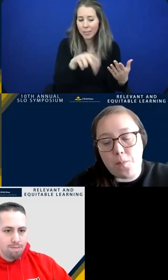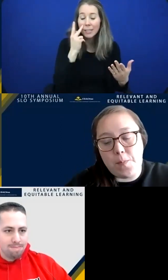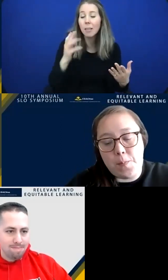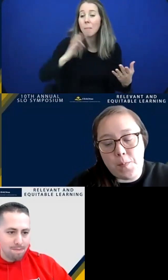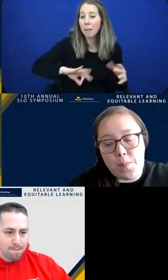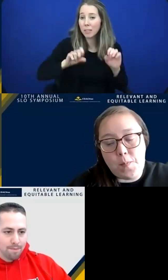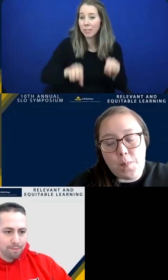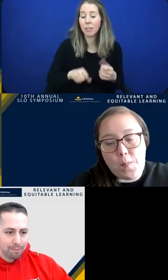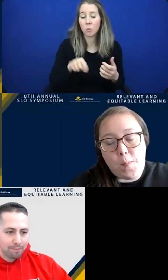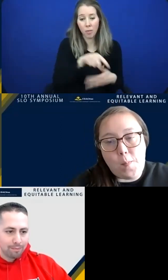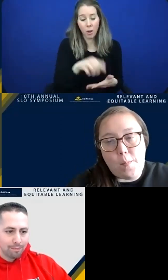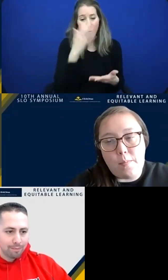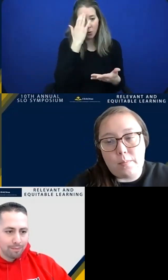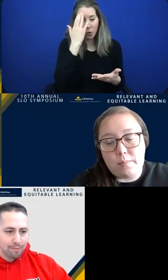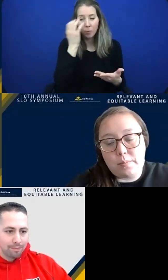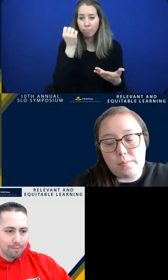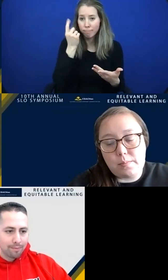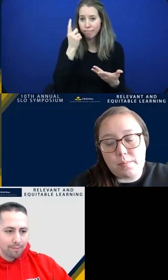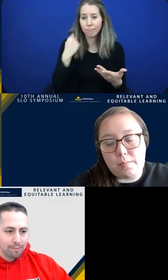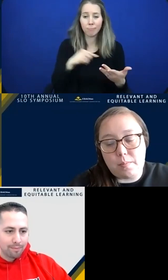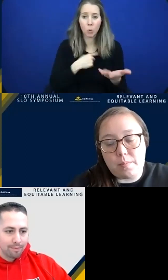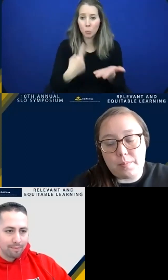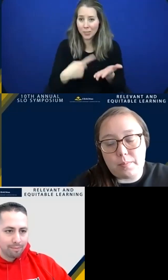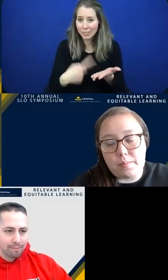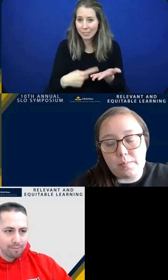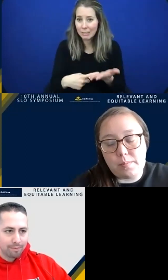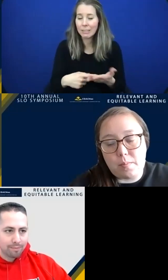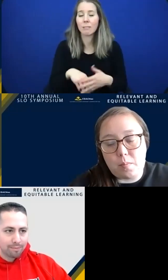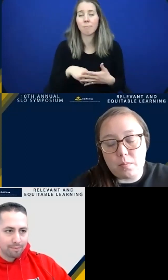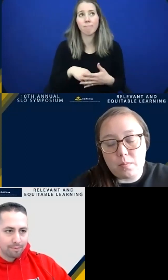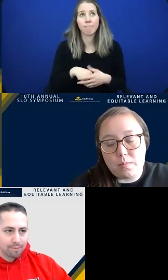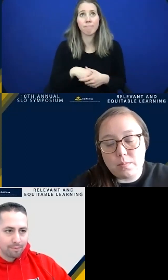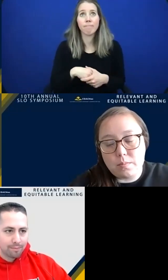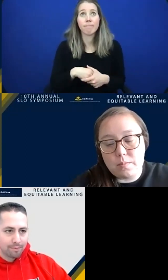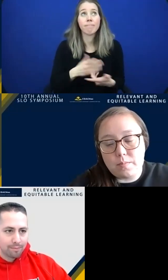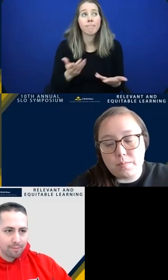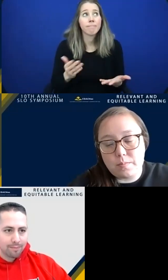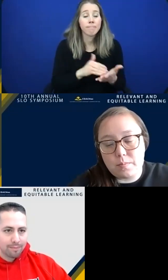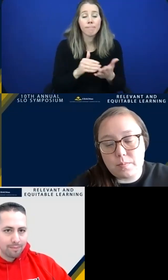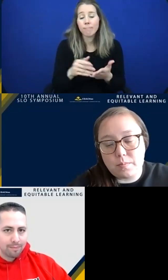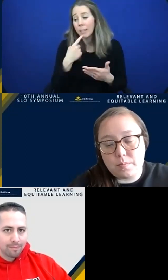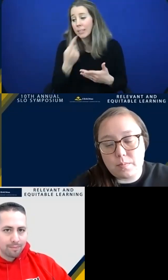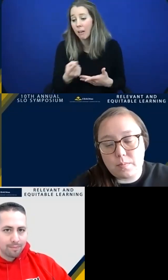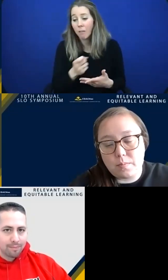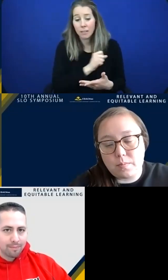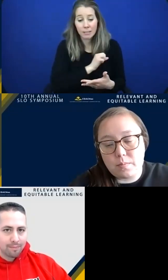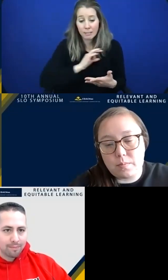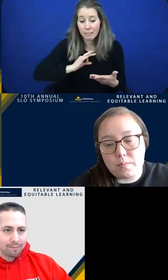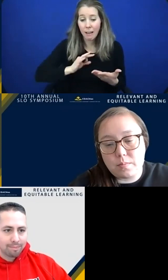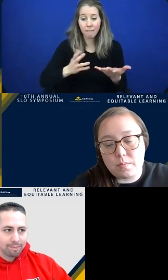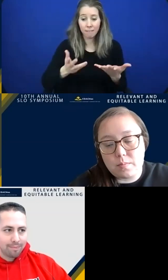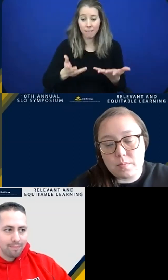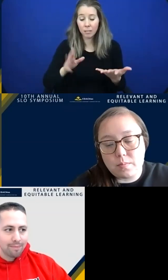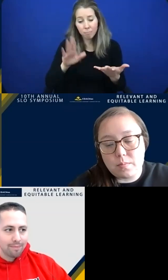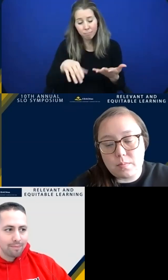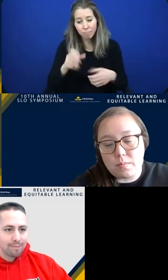what we're talking about. And you know, it's, you know, I often tell, you know, faculty and staff, like, put yourself in the position of the